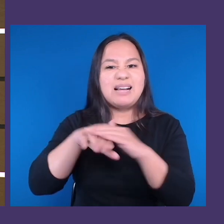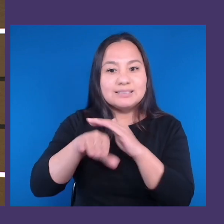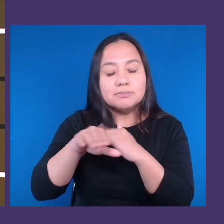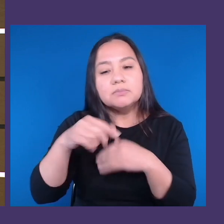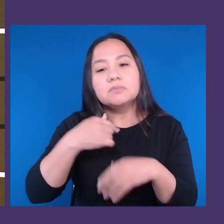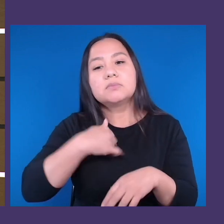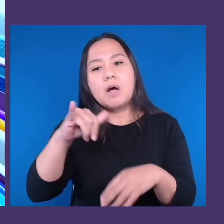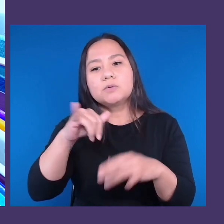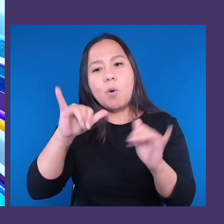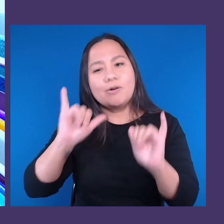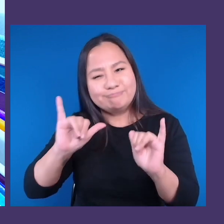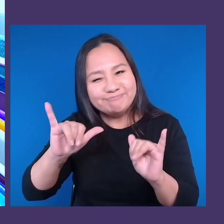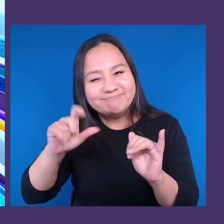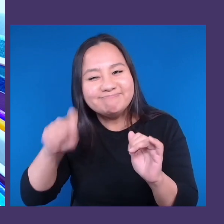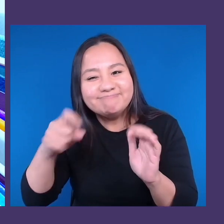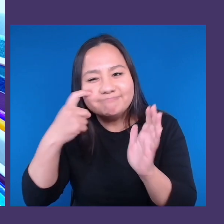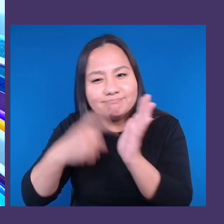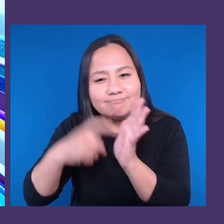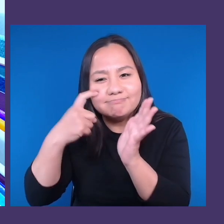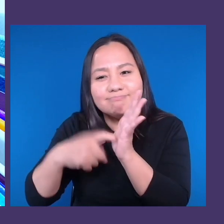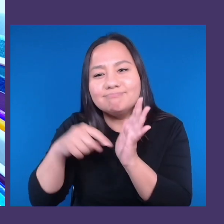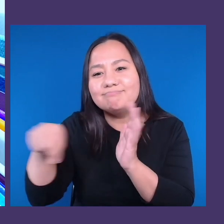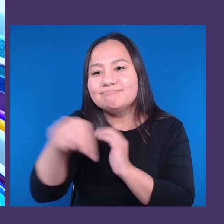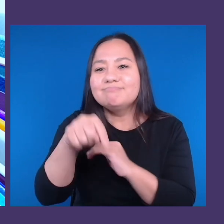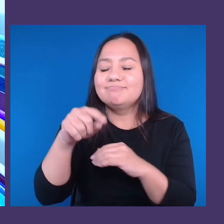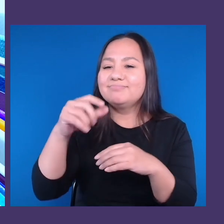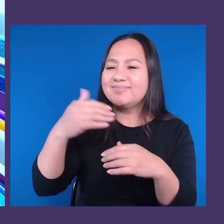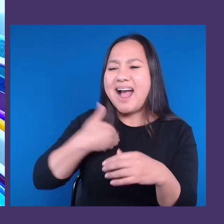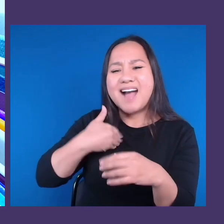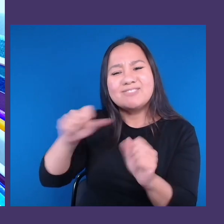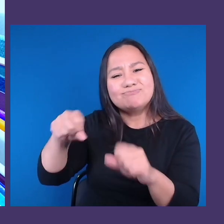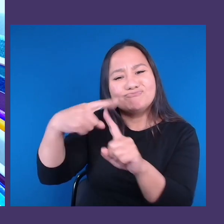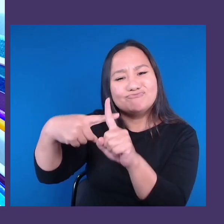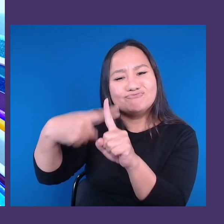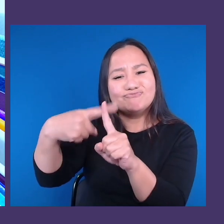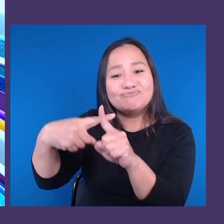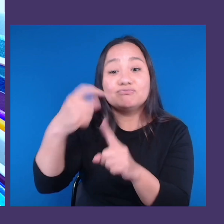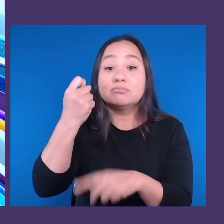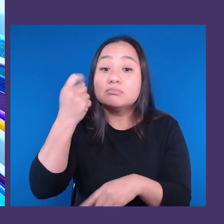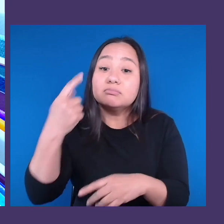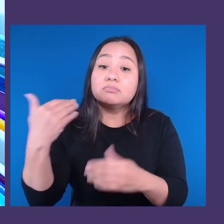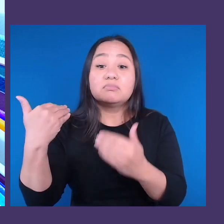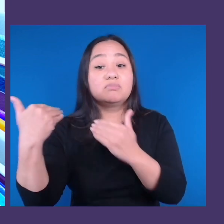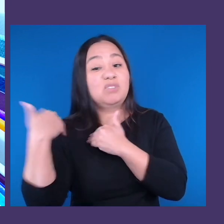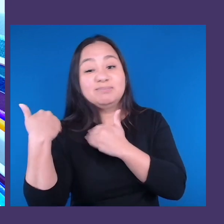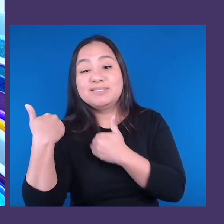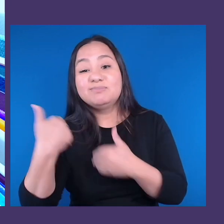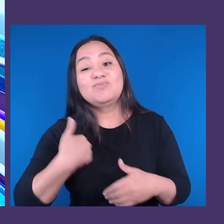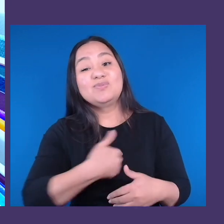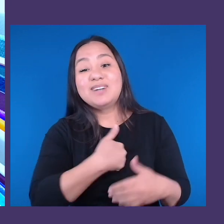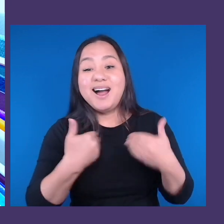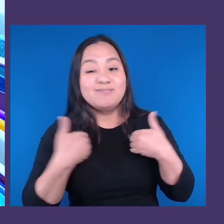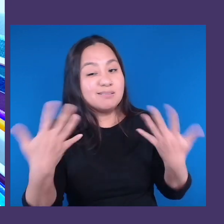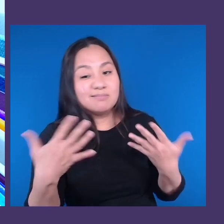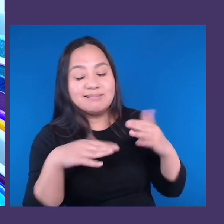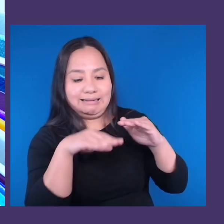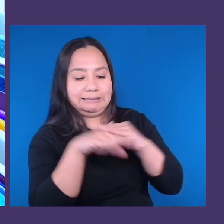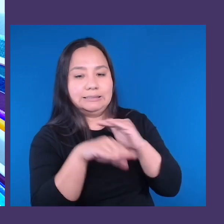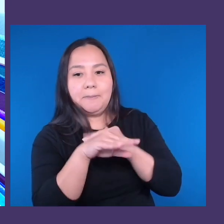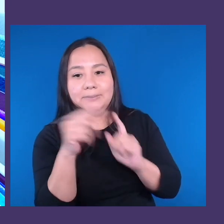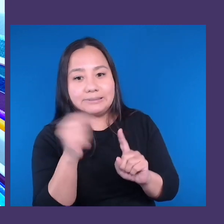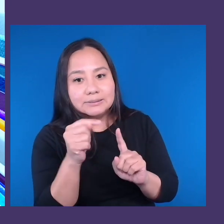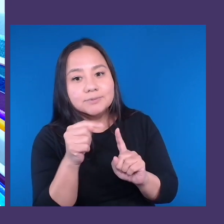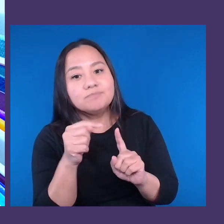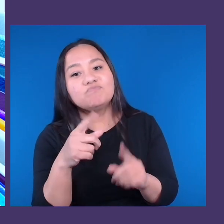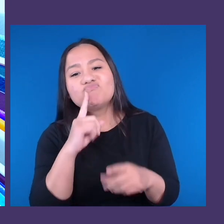for optimism. I think the responsibility that we all have to accessibility is really important as we look towards